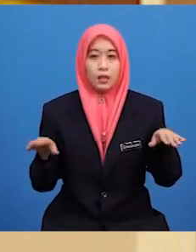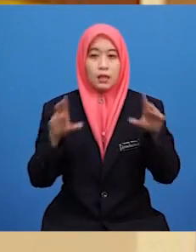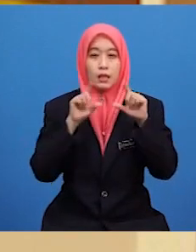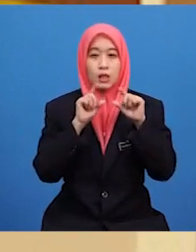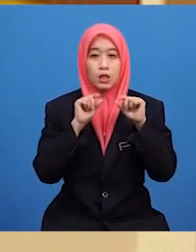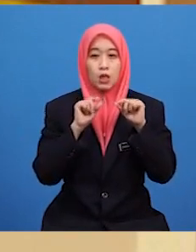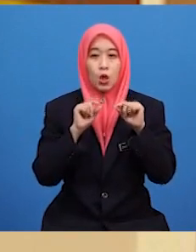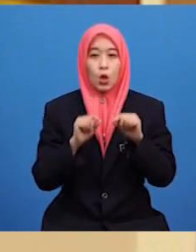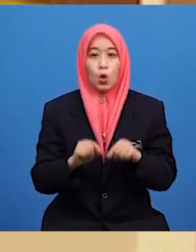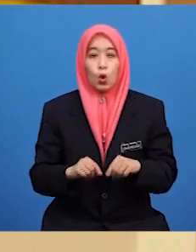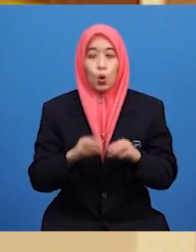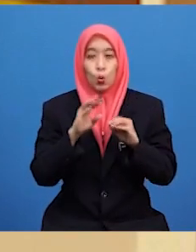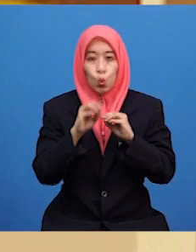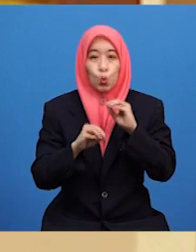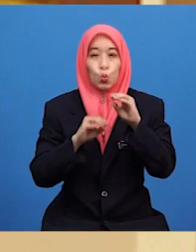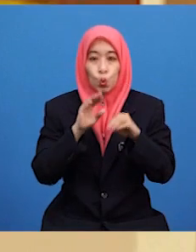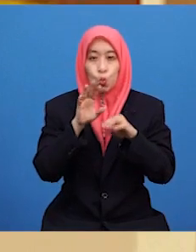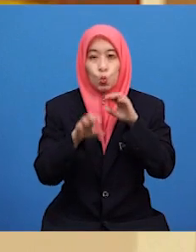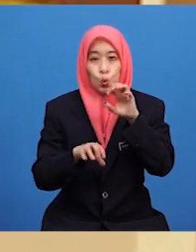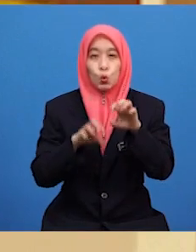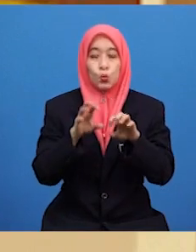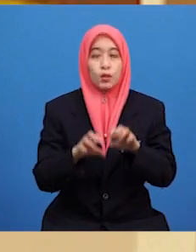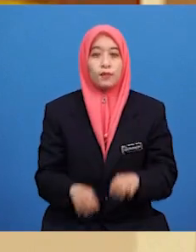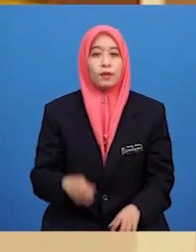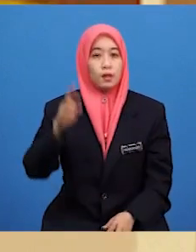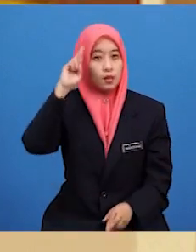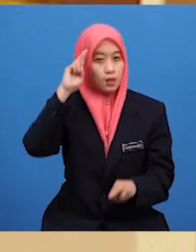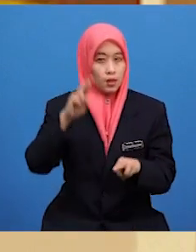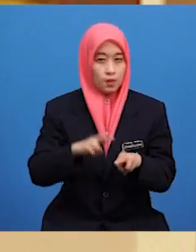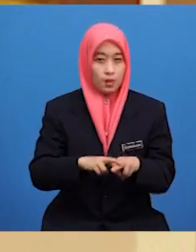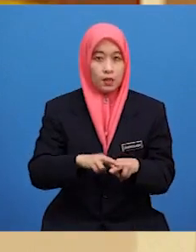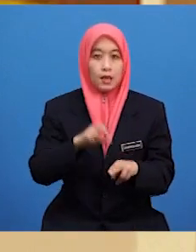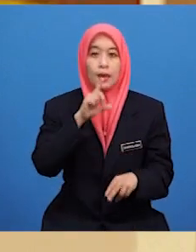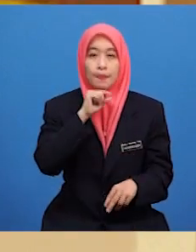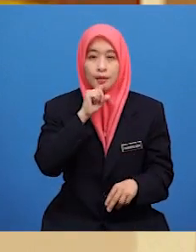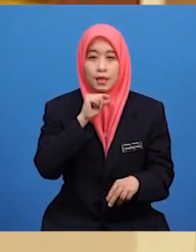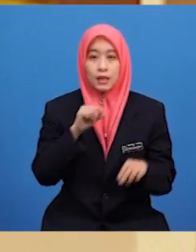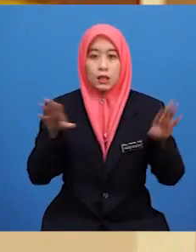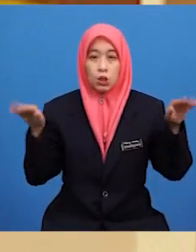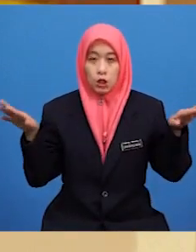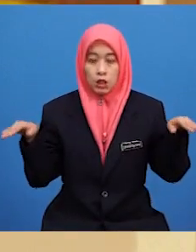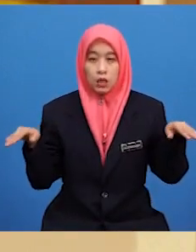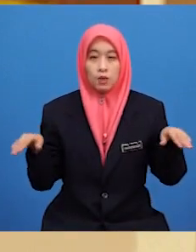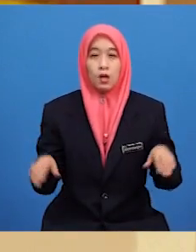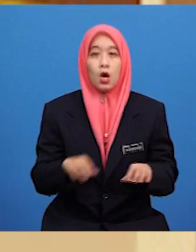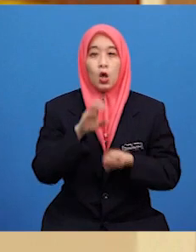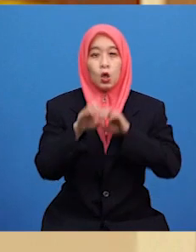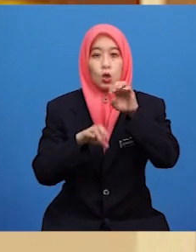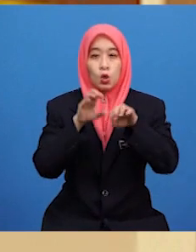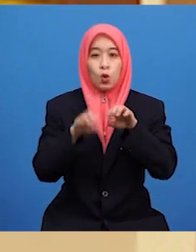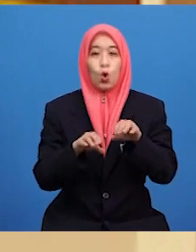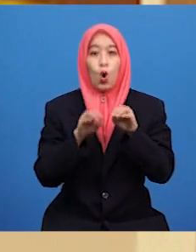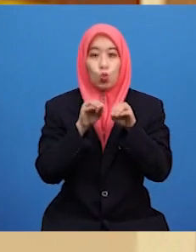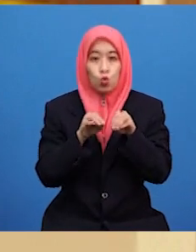chirp. Woof, woof, woof. Remember, a bird chirps and a dog